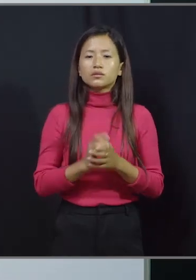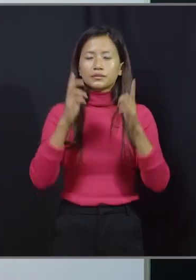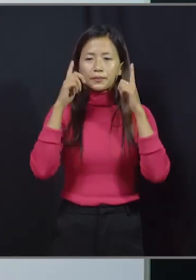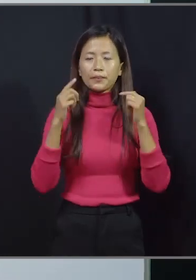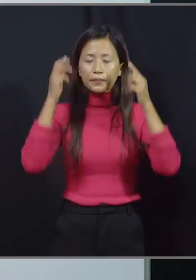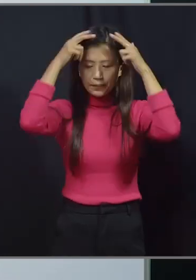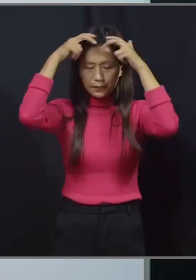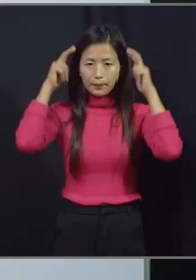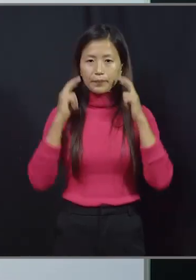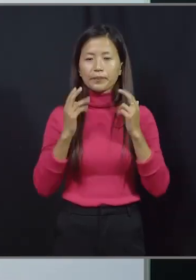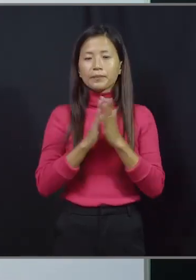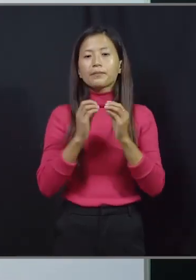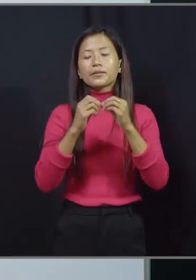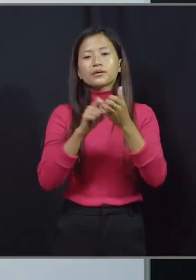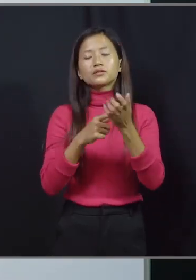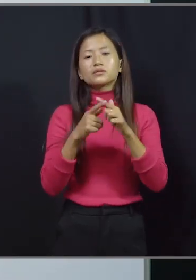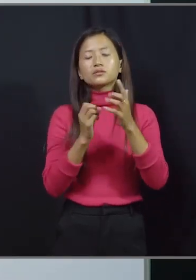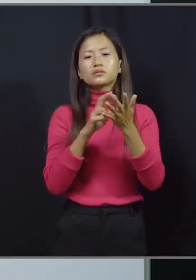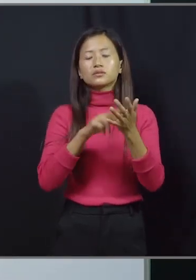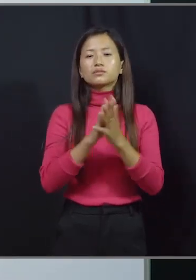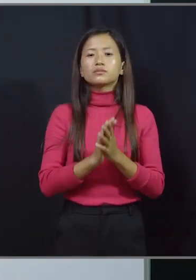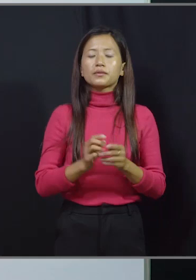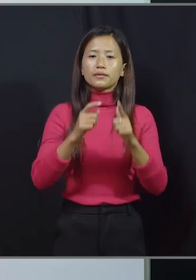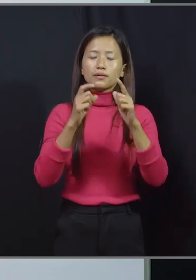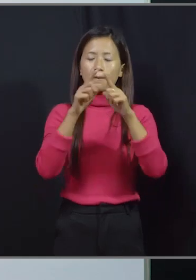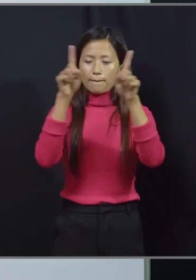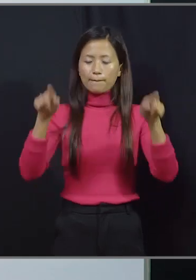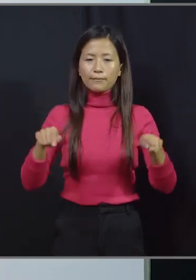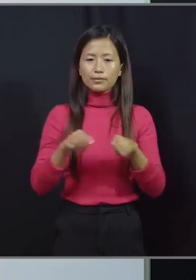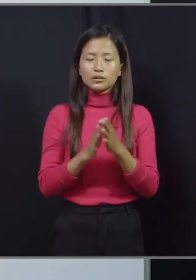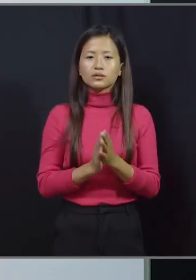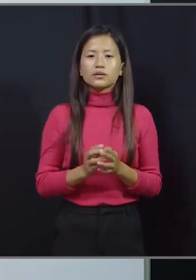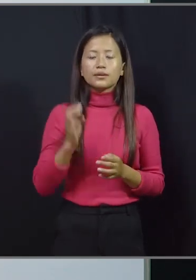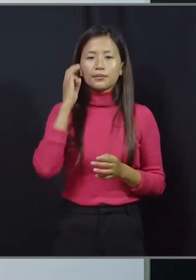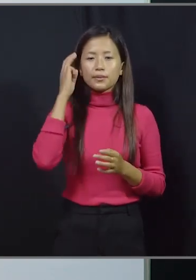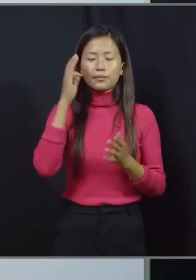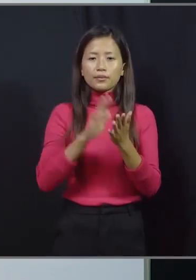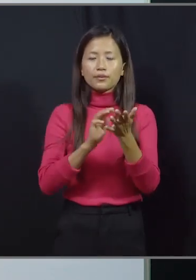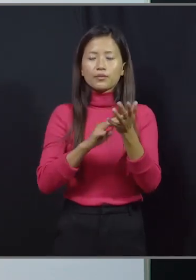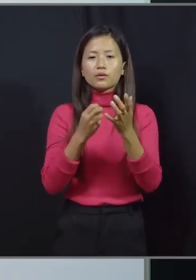Noel Baton, he bended a picture named In Memoriam.